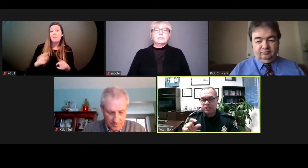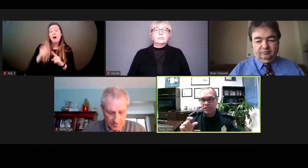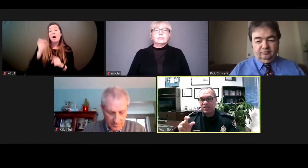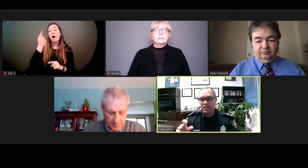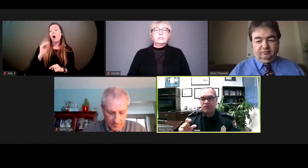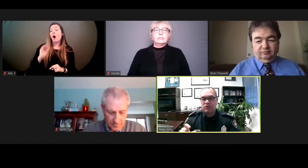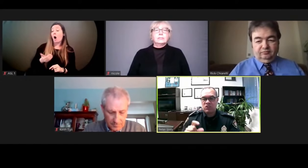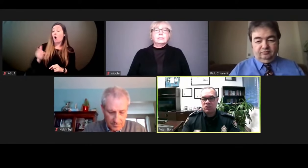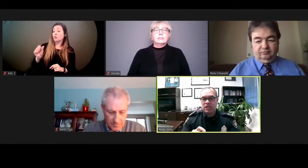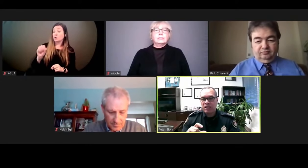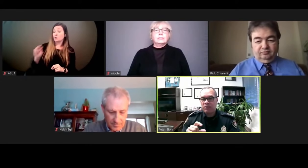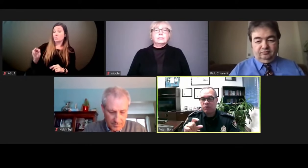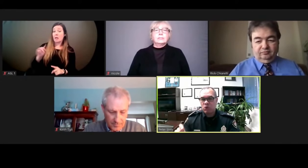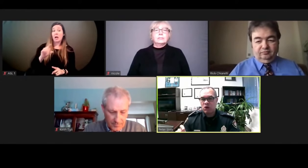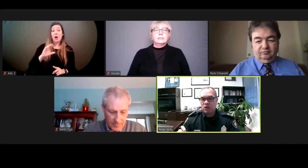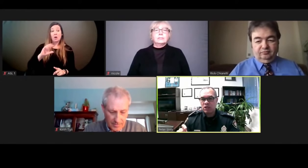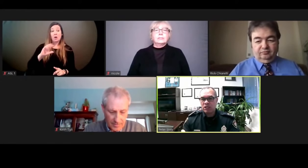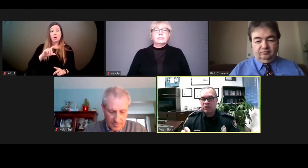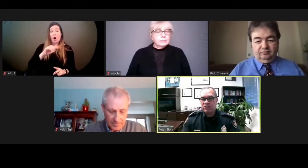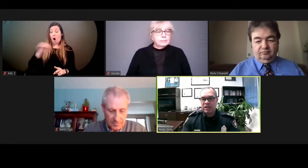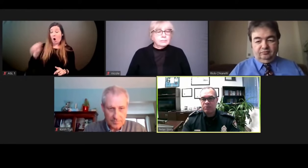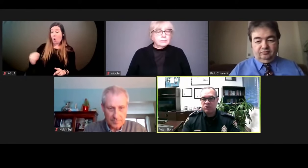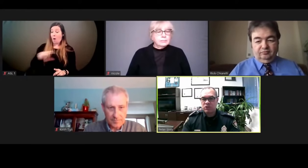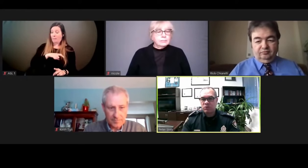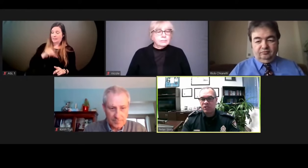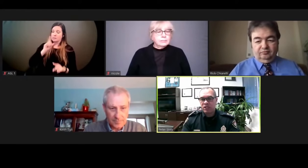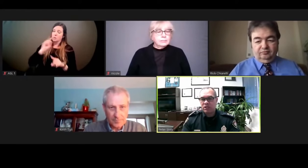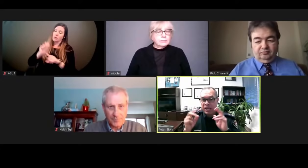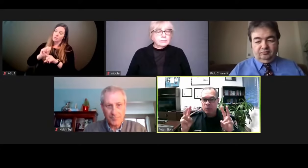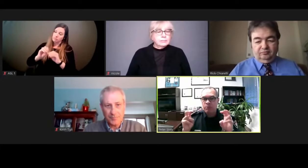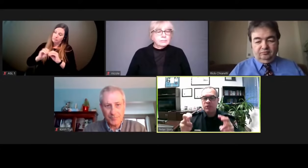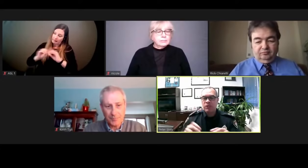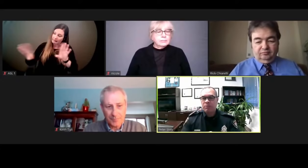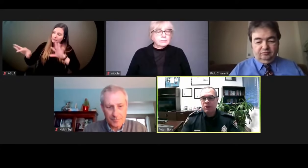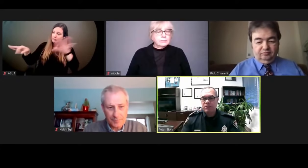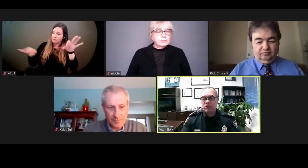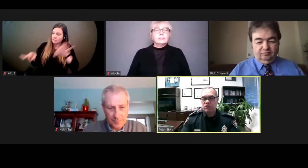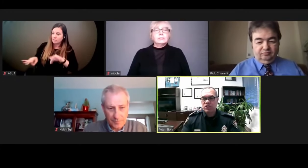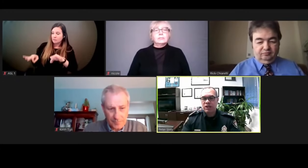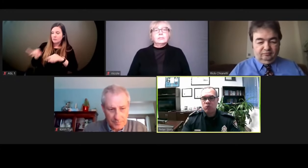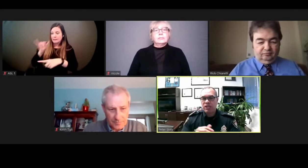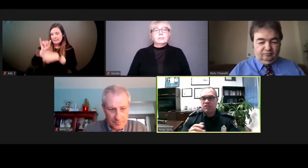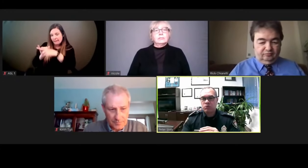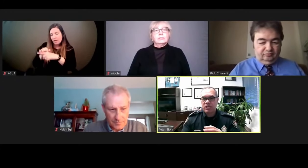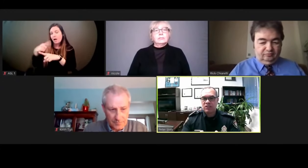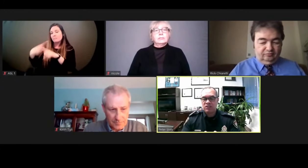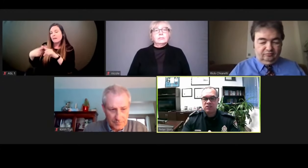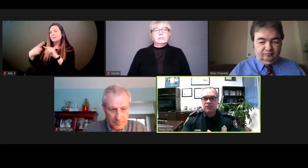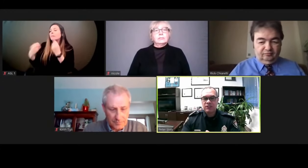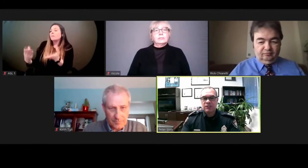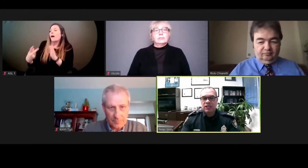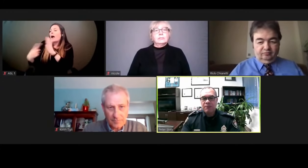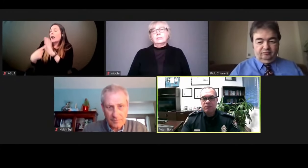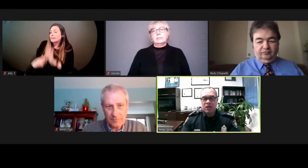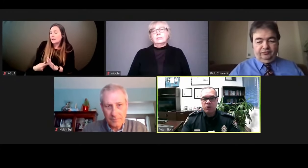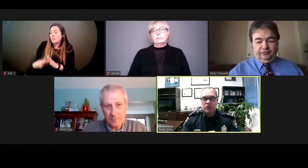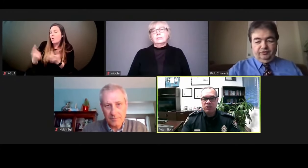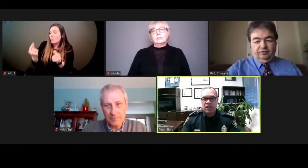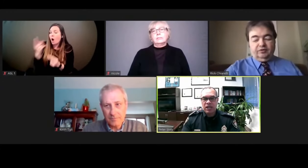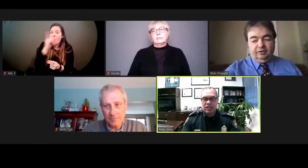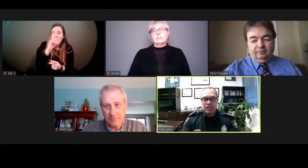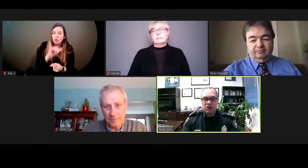the exact definition and more clear examples so that we can help the public to understand what is and what isn't. I